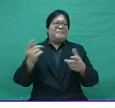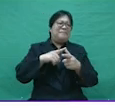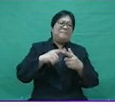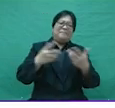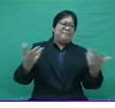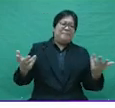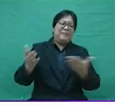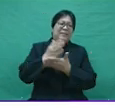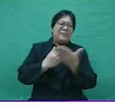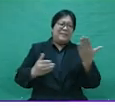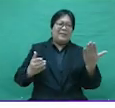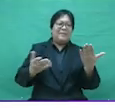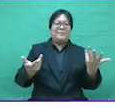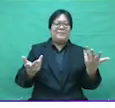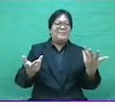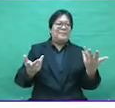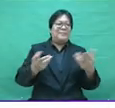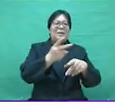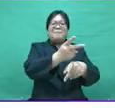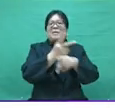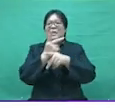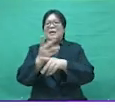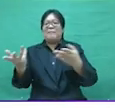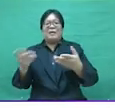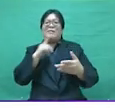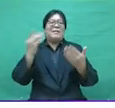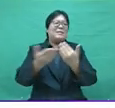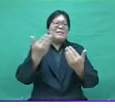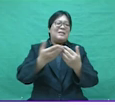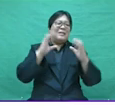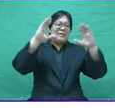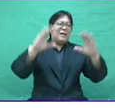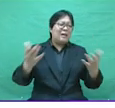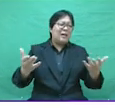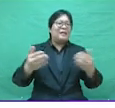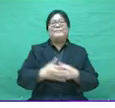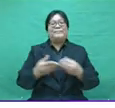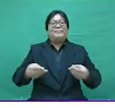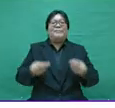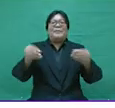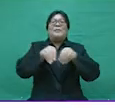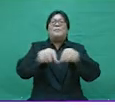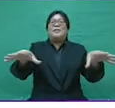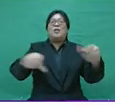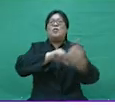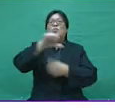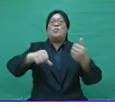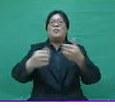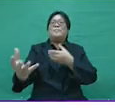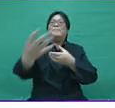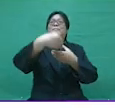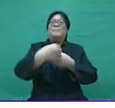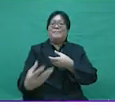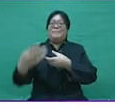some loans in that way, the easiest way is to extend the social